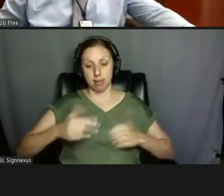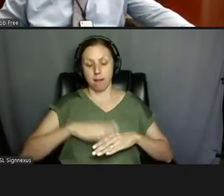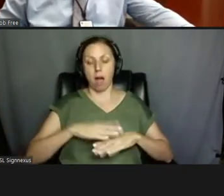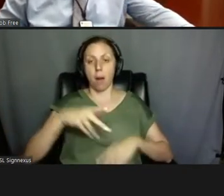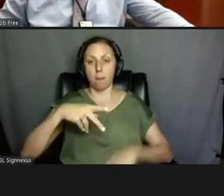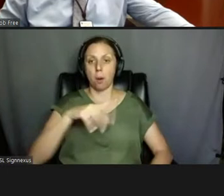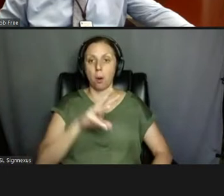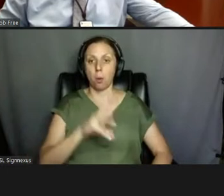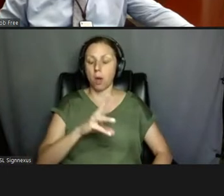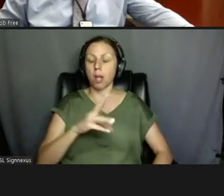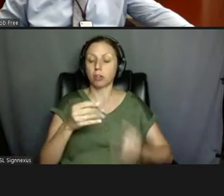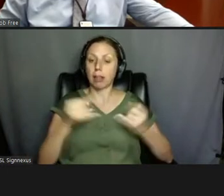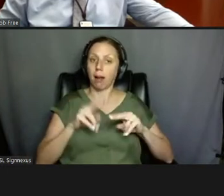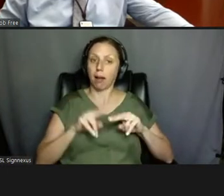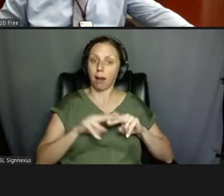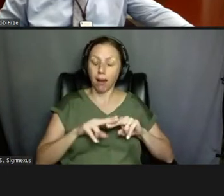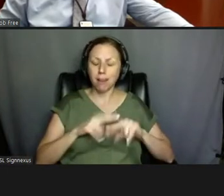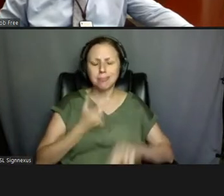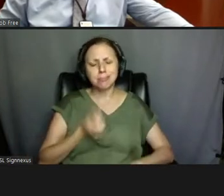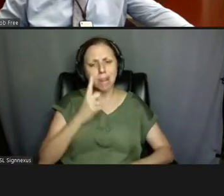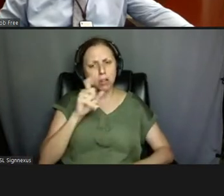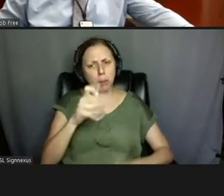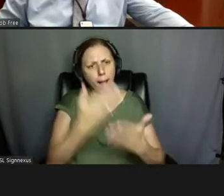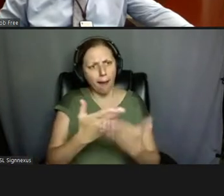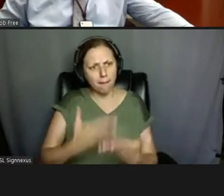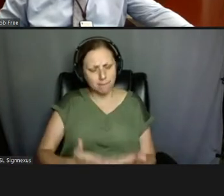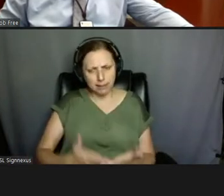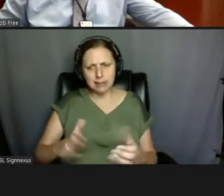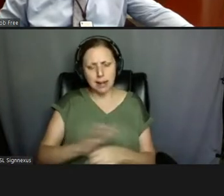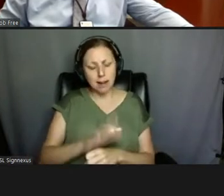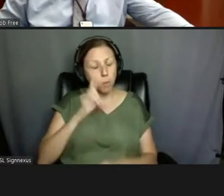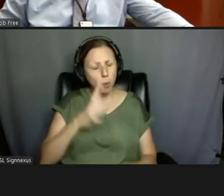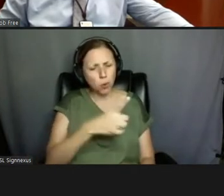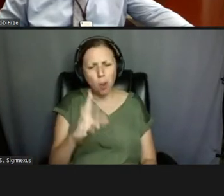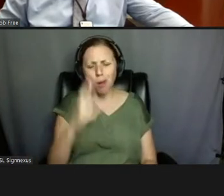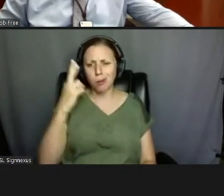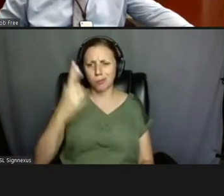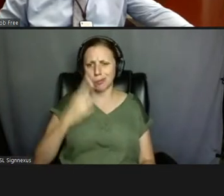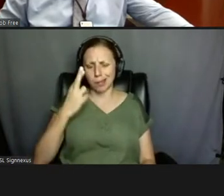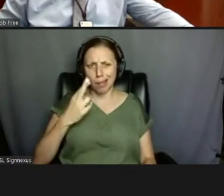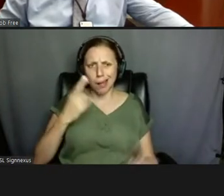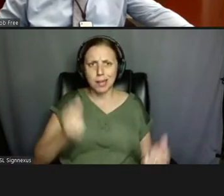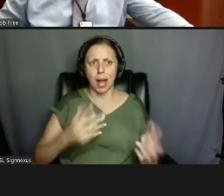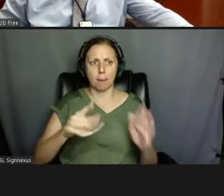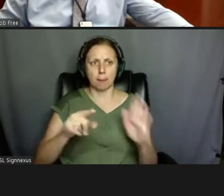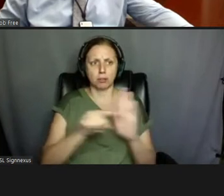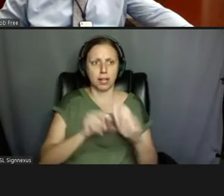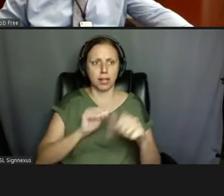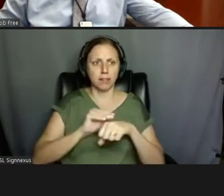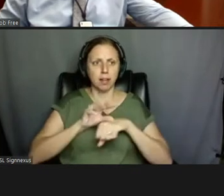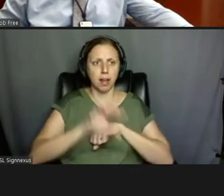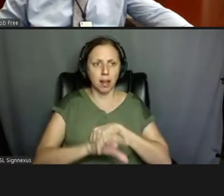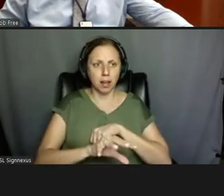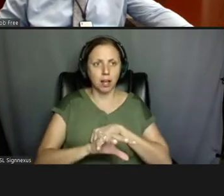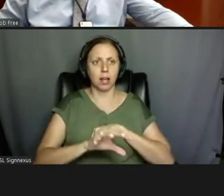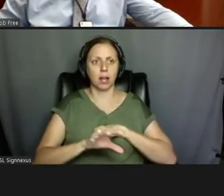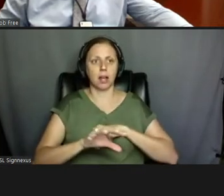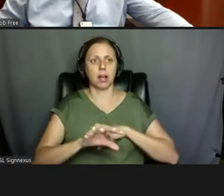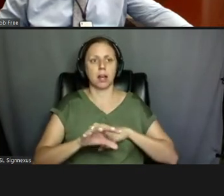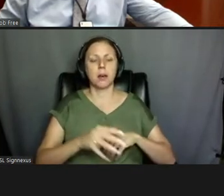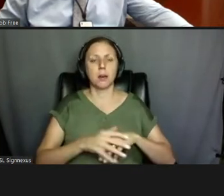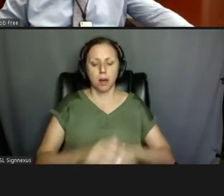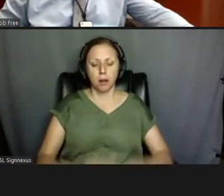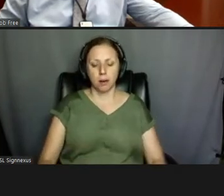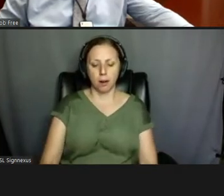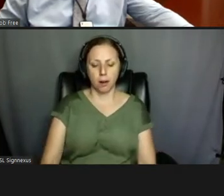line shall be enough evidence for you to realize that how much negative impact you already have on